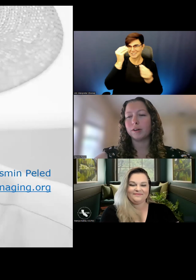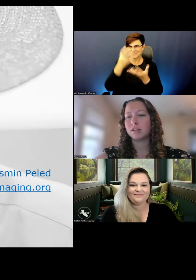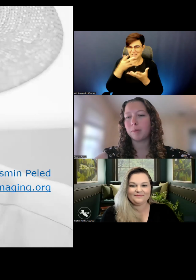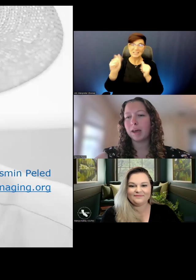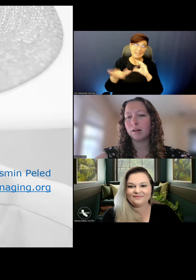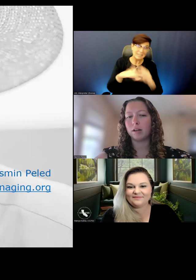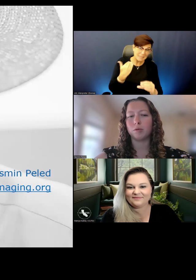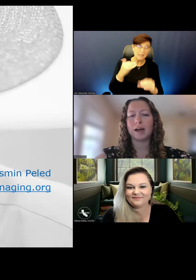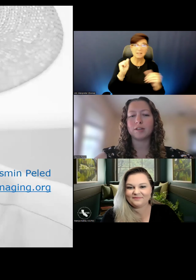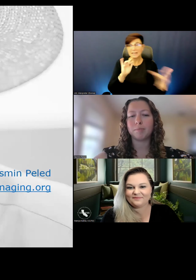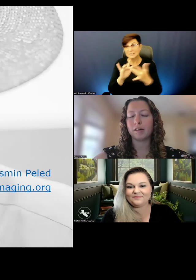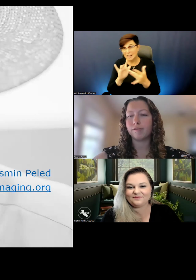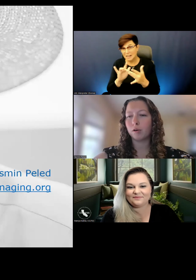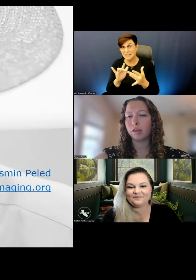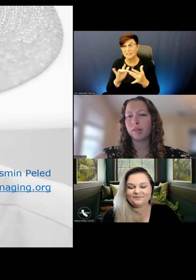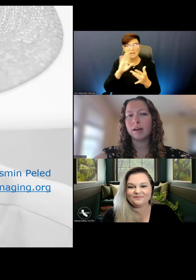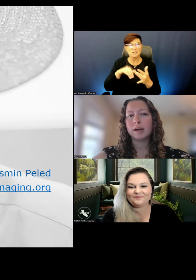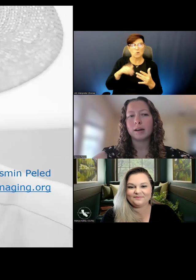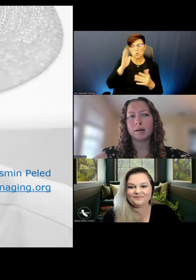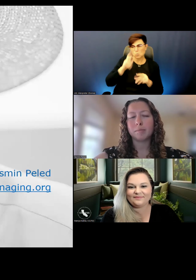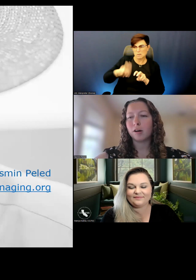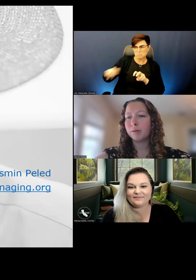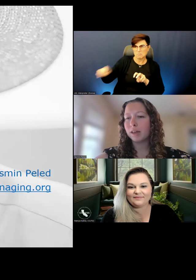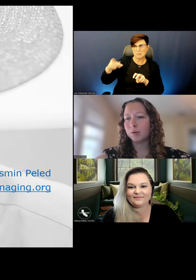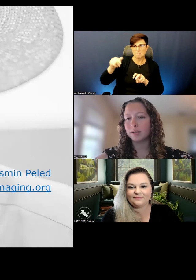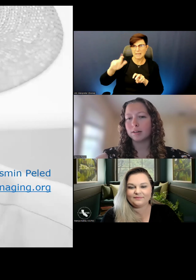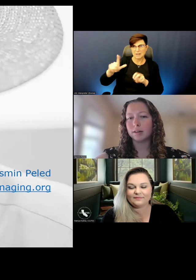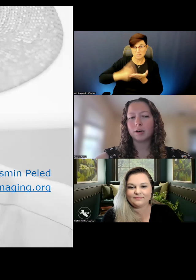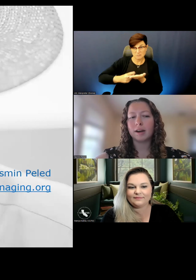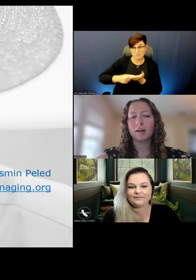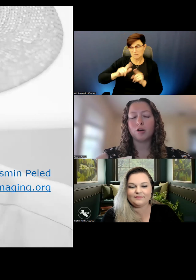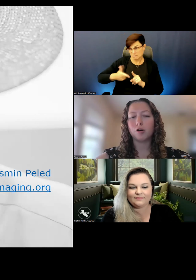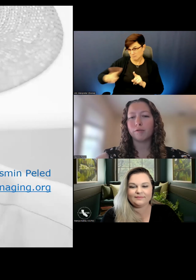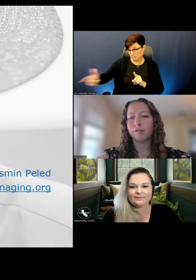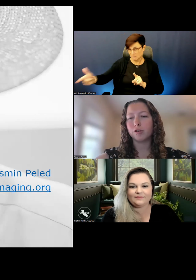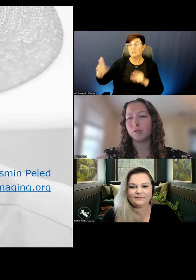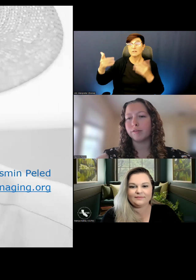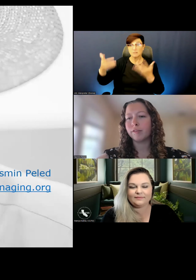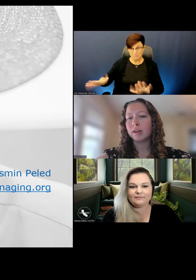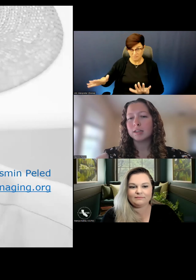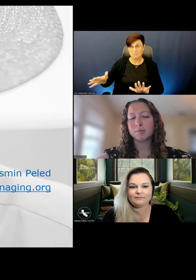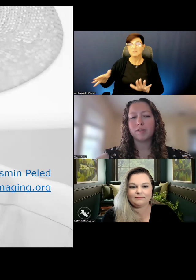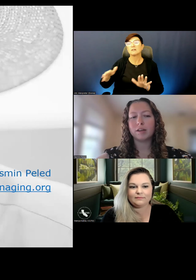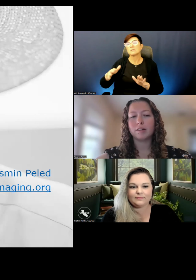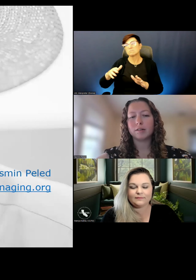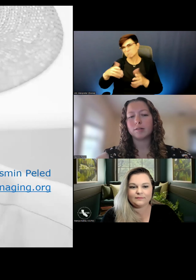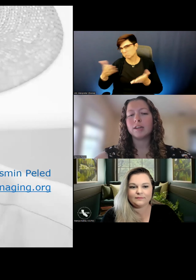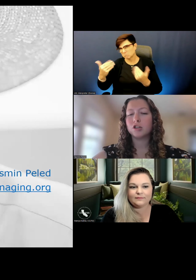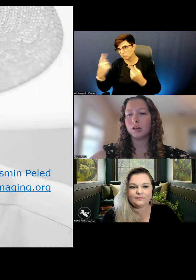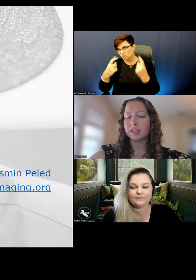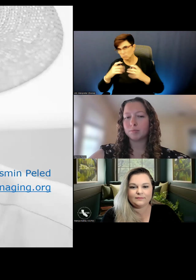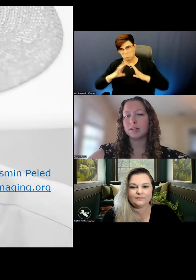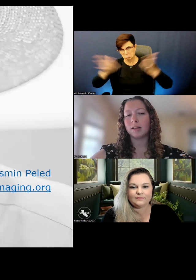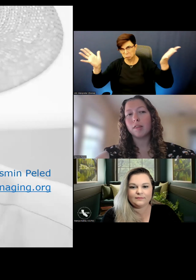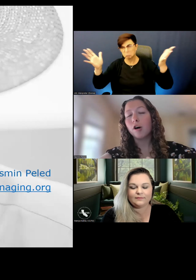we're going to the panel and we'll have some back and forth, but I hope that that was a good overview of some of the